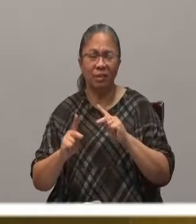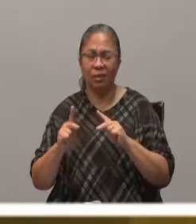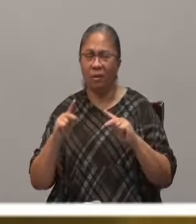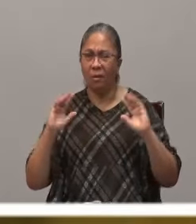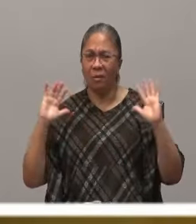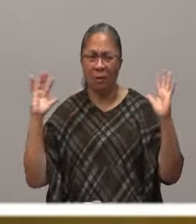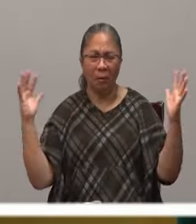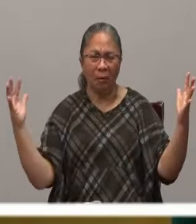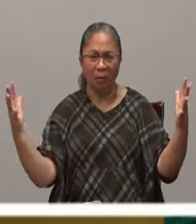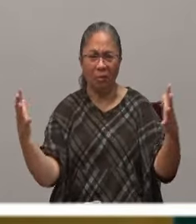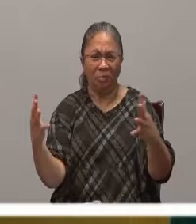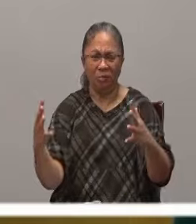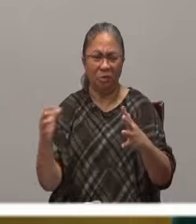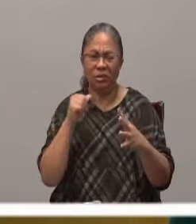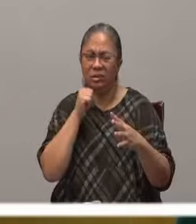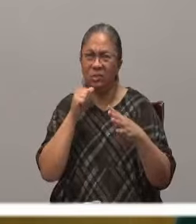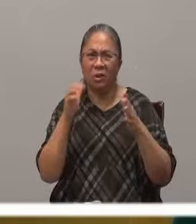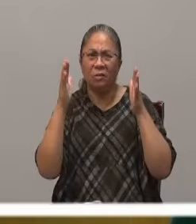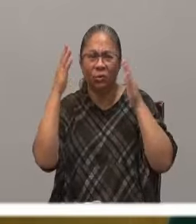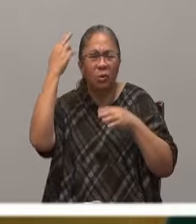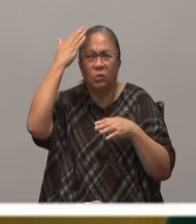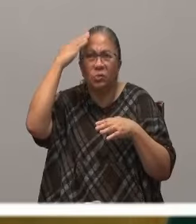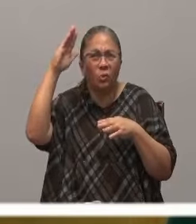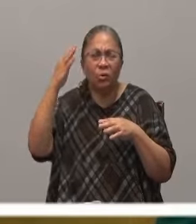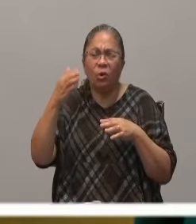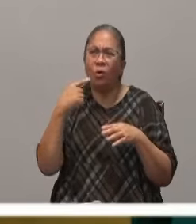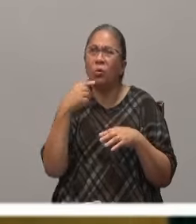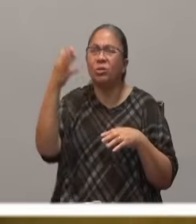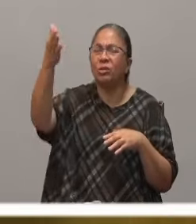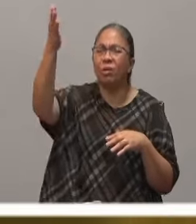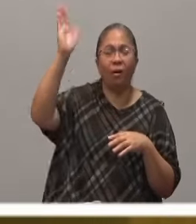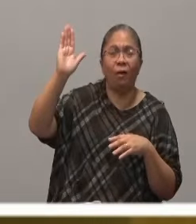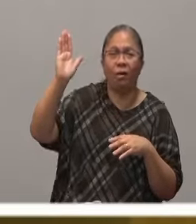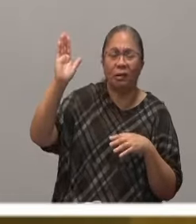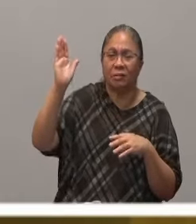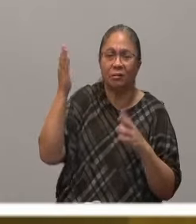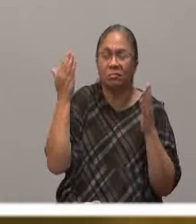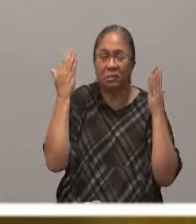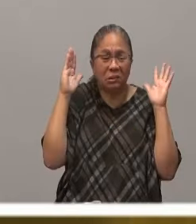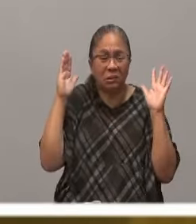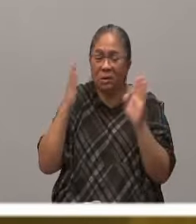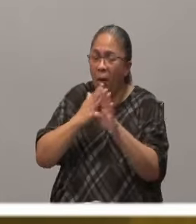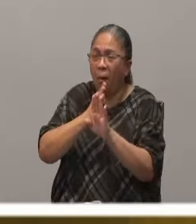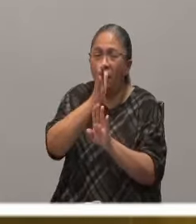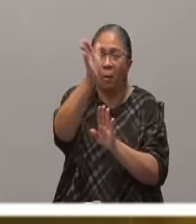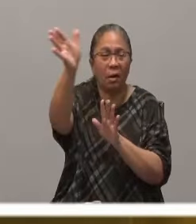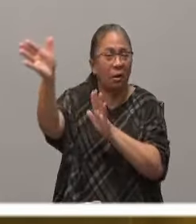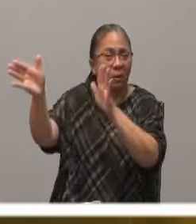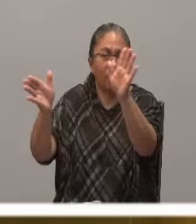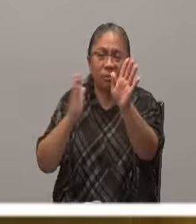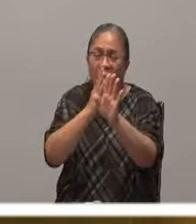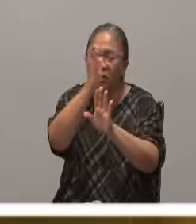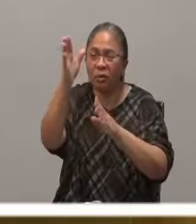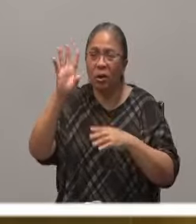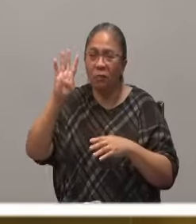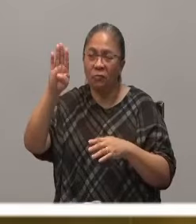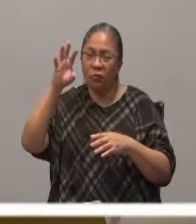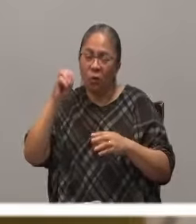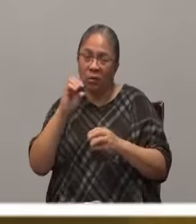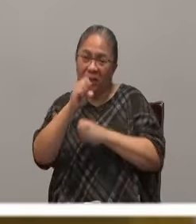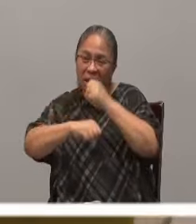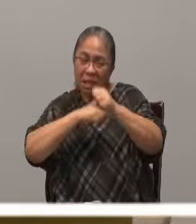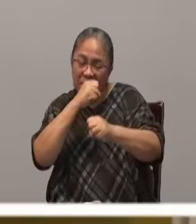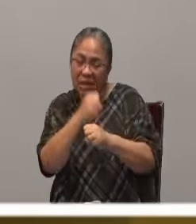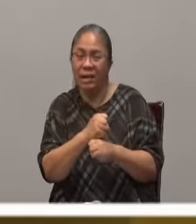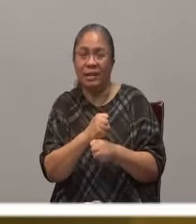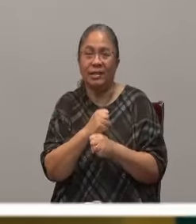and no sense of who their God was. And through the 40 years in the desert, he got that ragtag